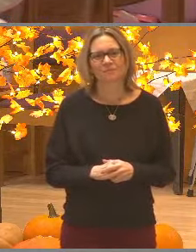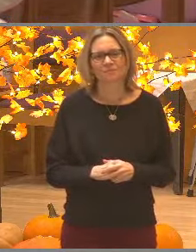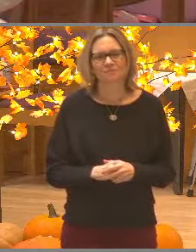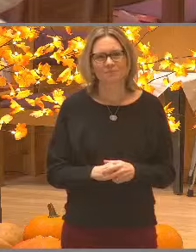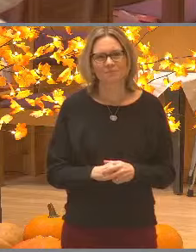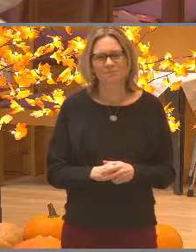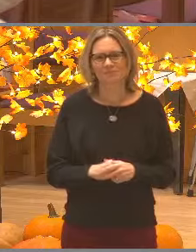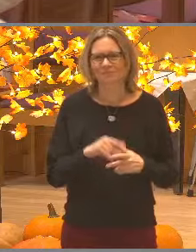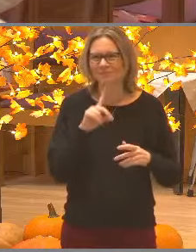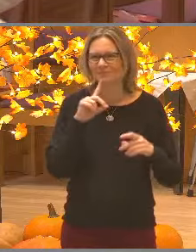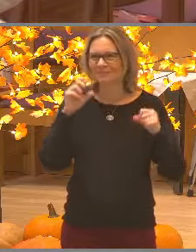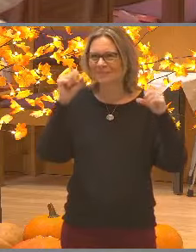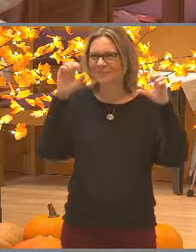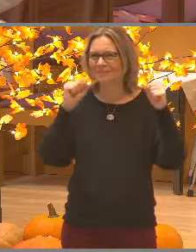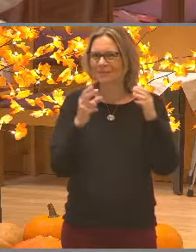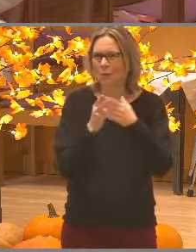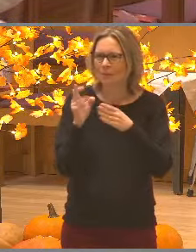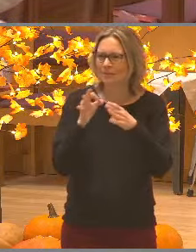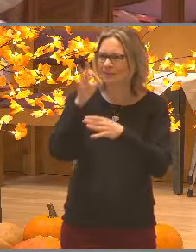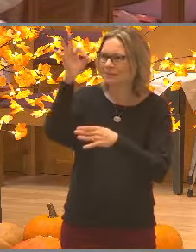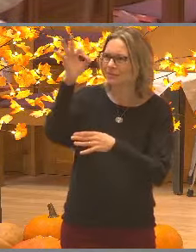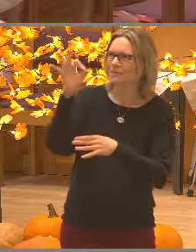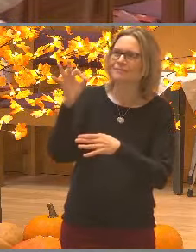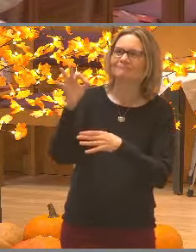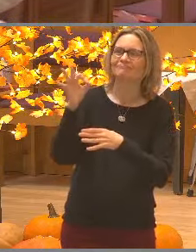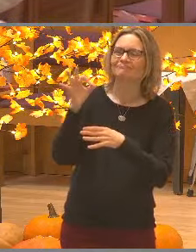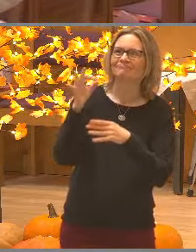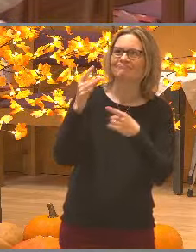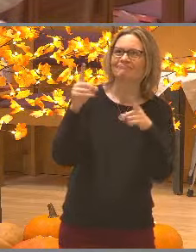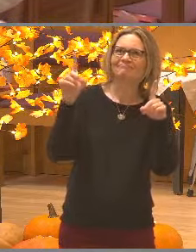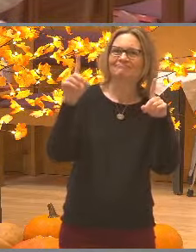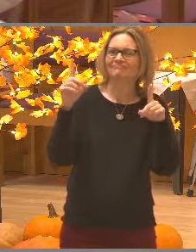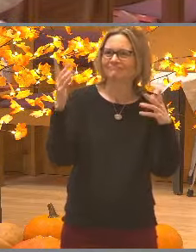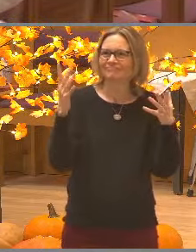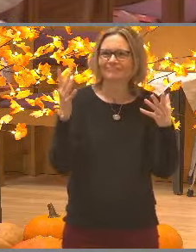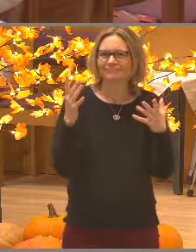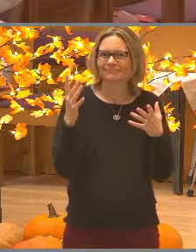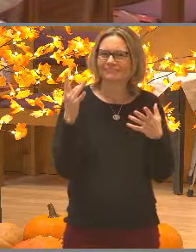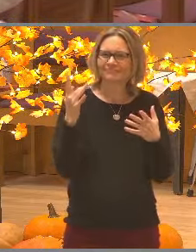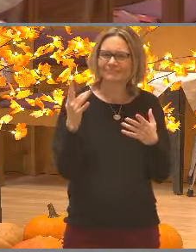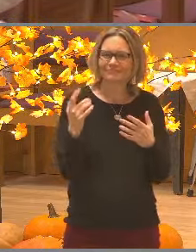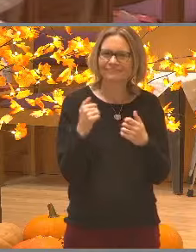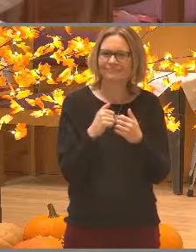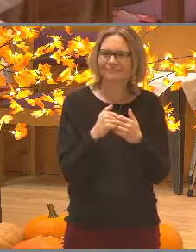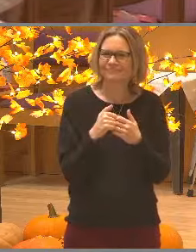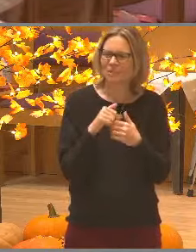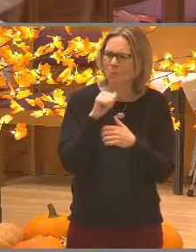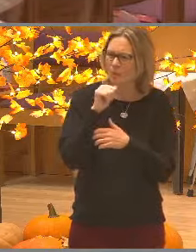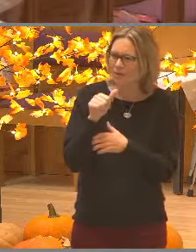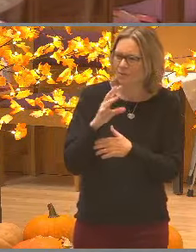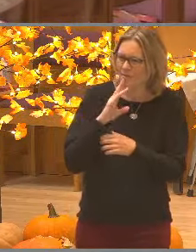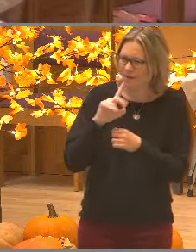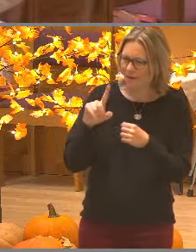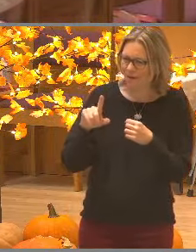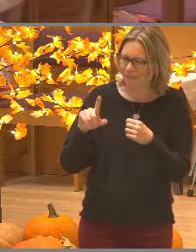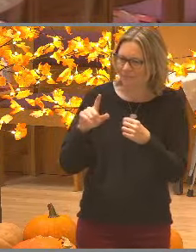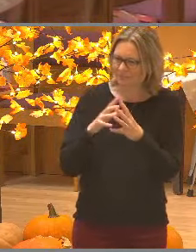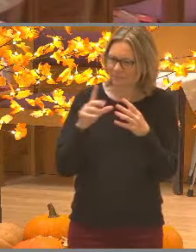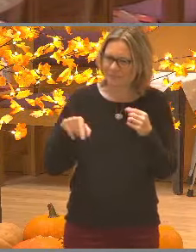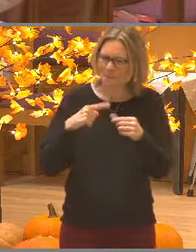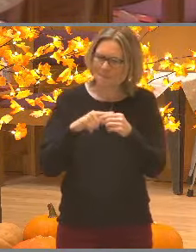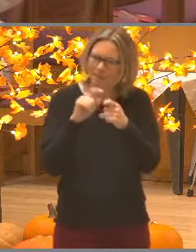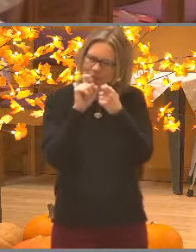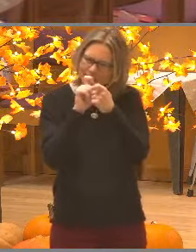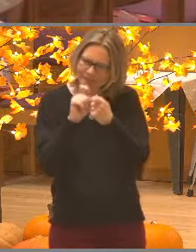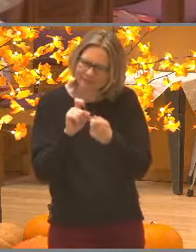It's amazing how the Holy Spirit works, because there is always, certainly, we don't talk much about the specifics of the